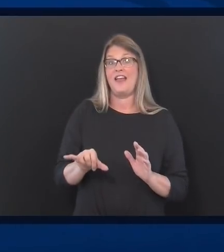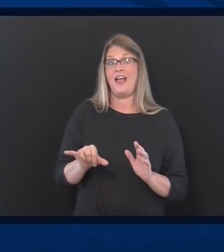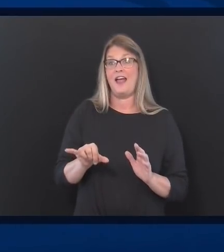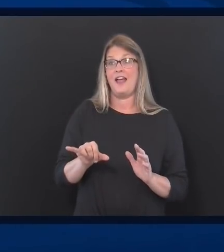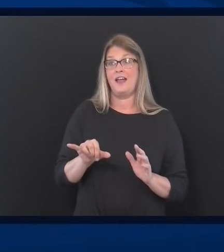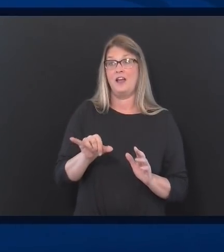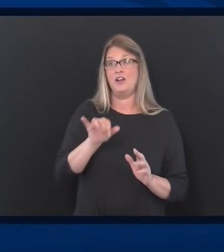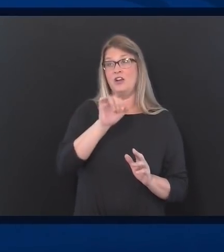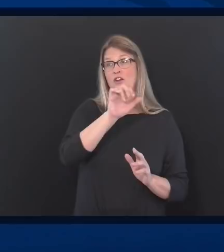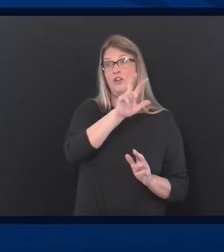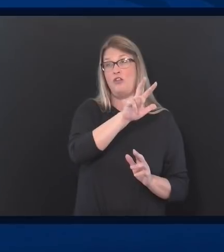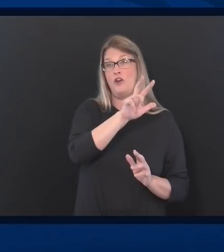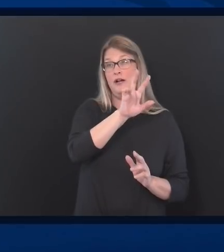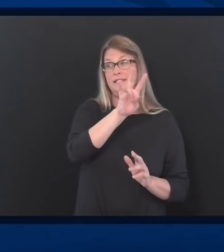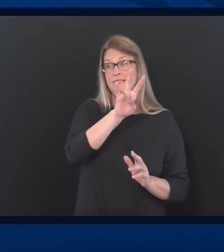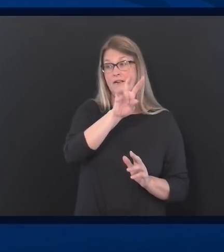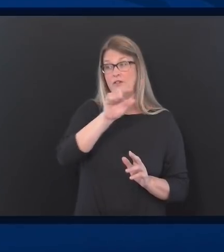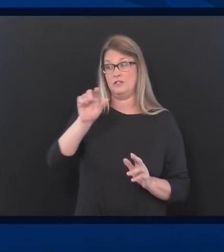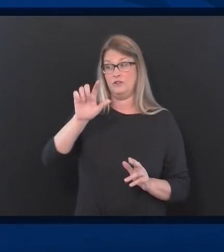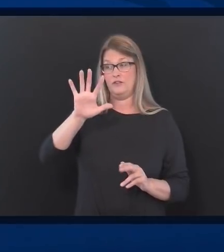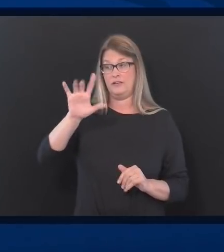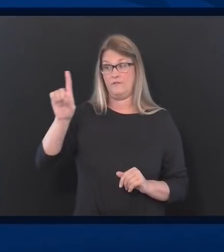to 51st, and that's